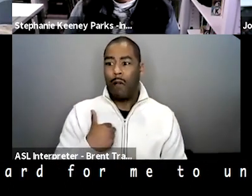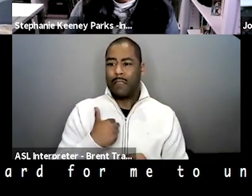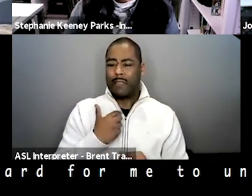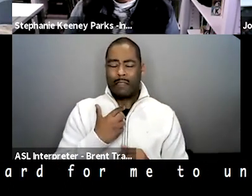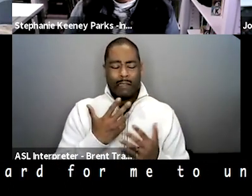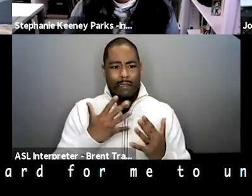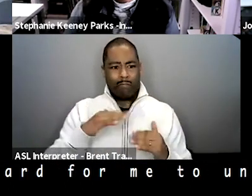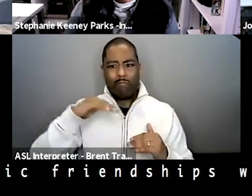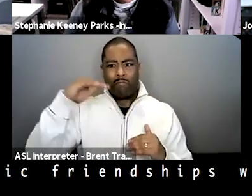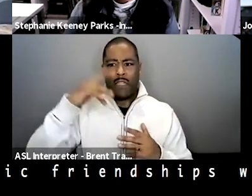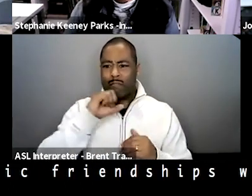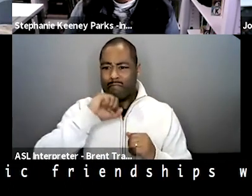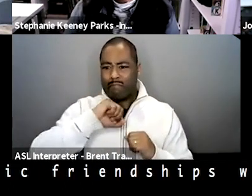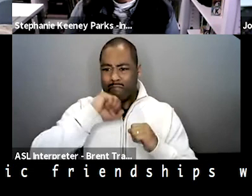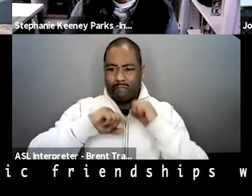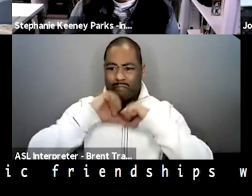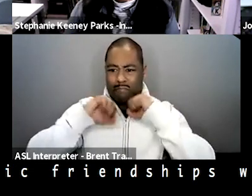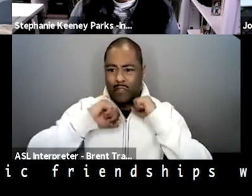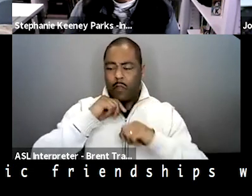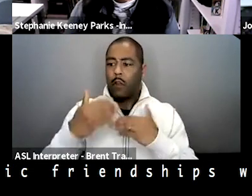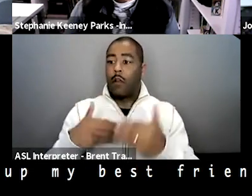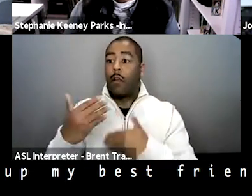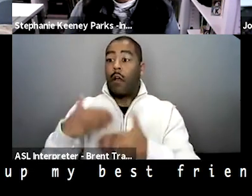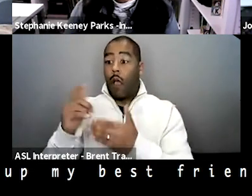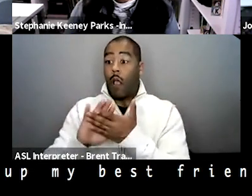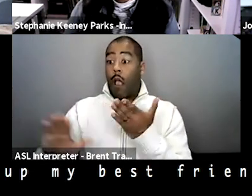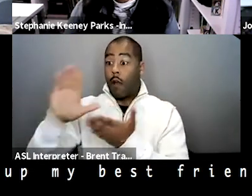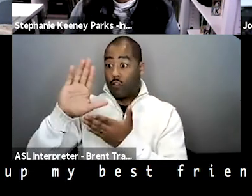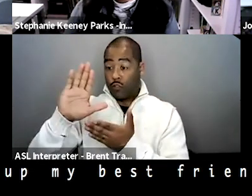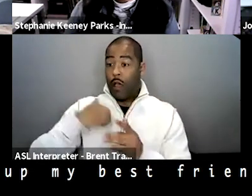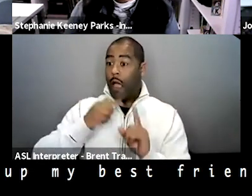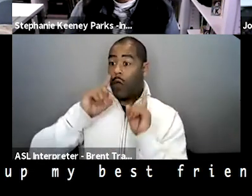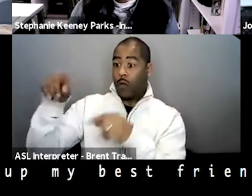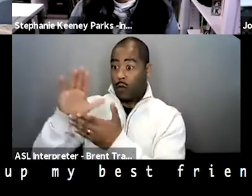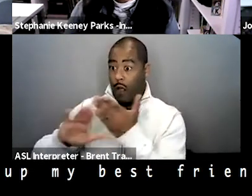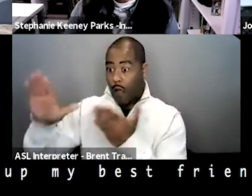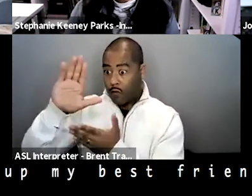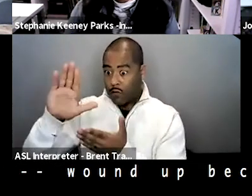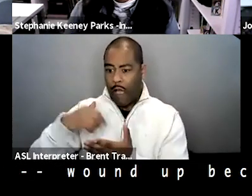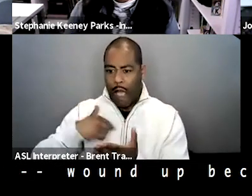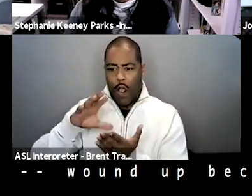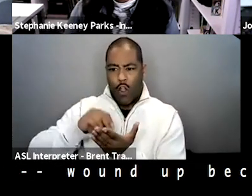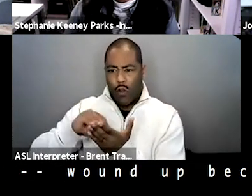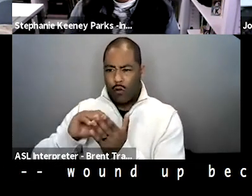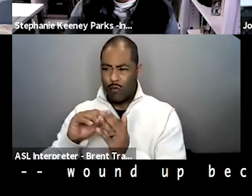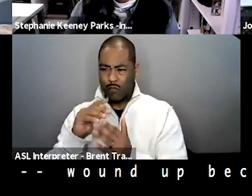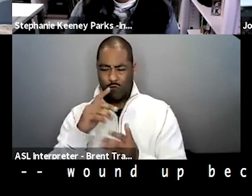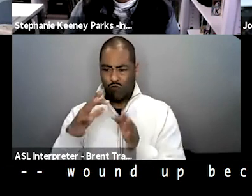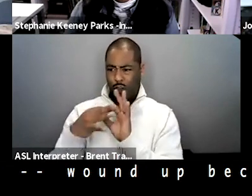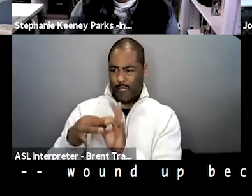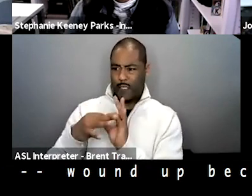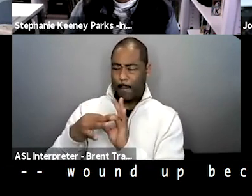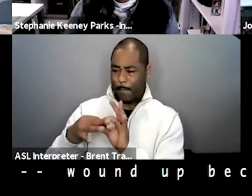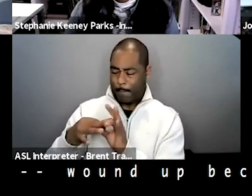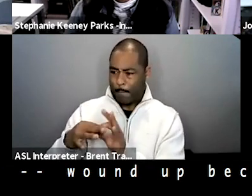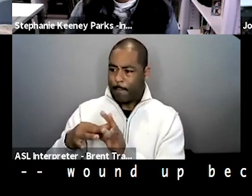for, you know, anything that it was hard for me to understand what toxic friendships were. And I wound up, my best friend of 12 years